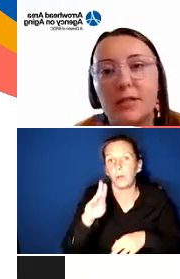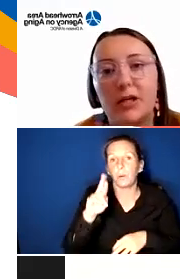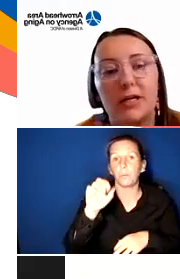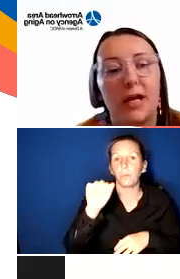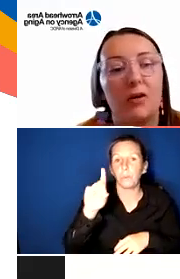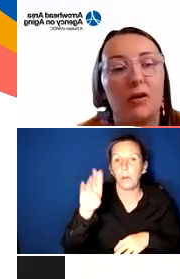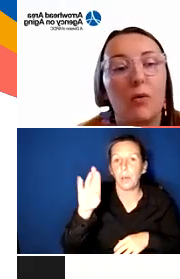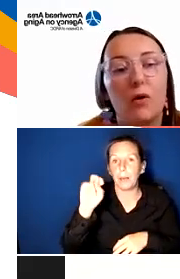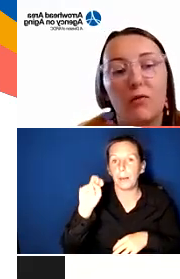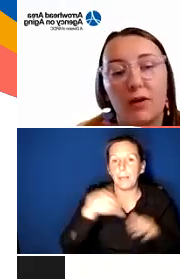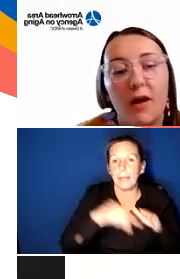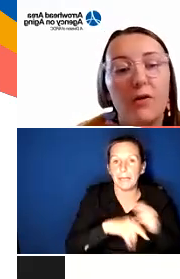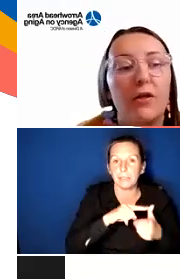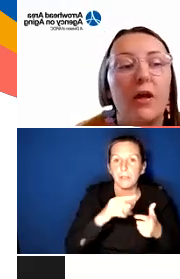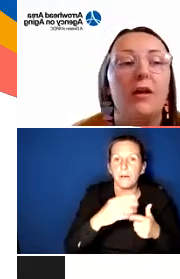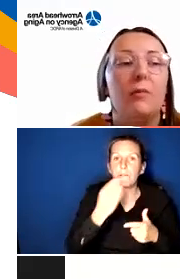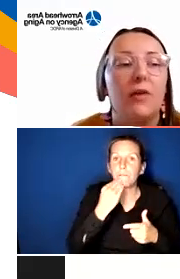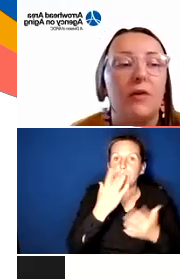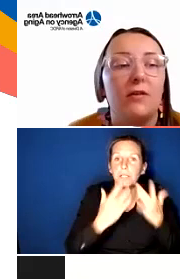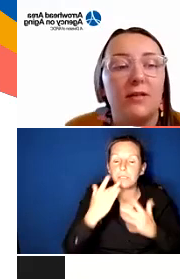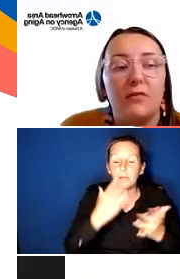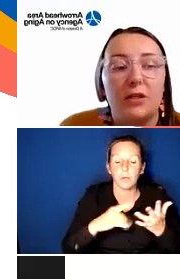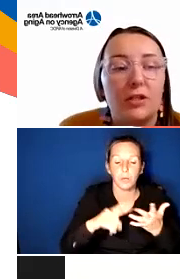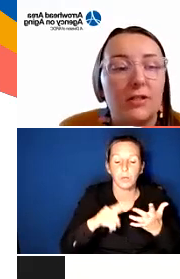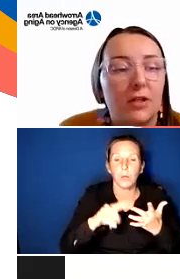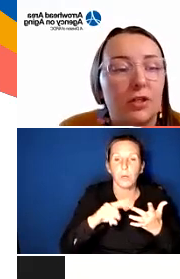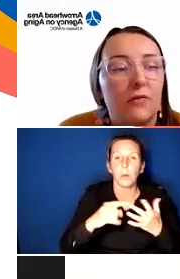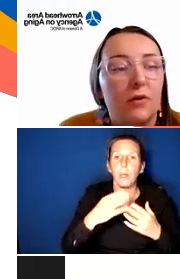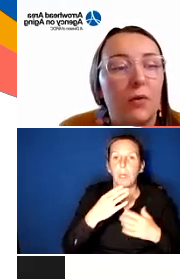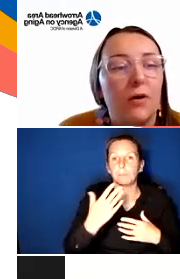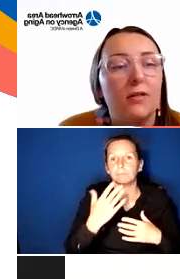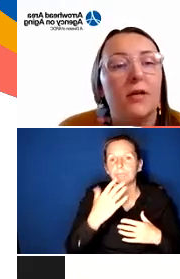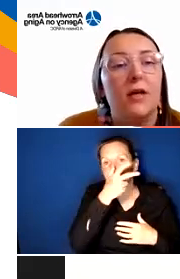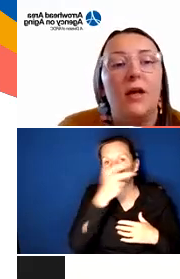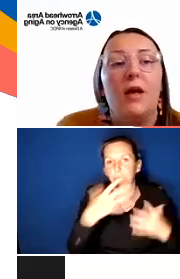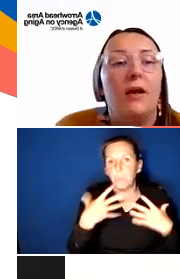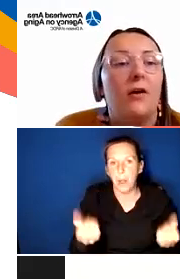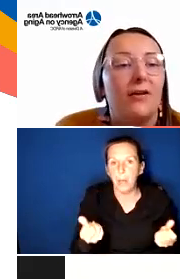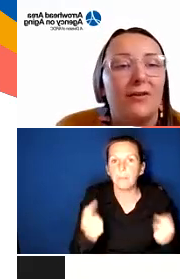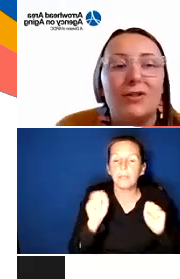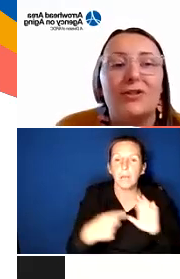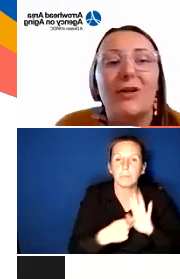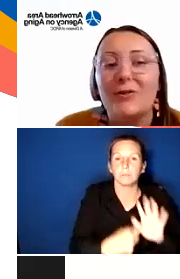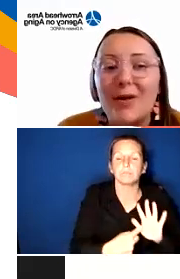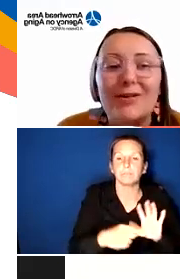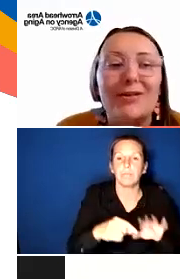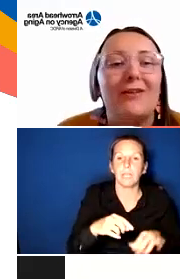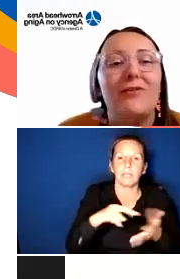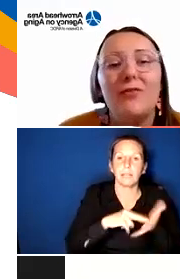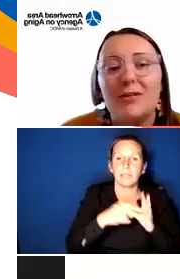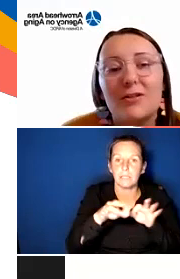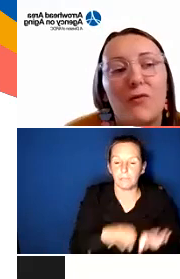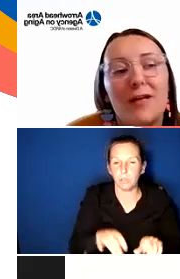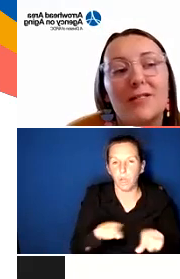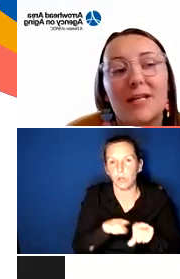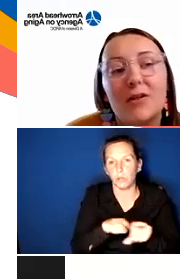food insecurity, and poor or fair health, can be found in the definitions section of the report. And just another reminder here, if you